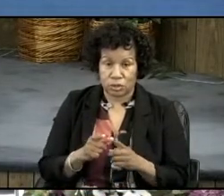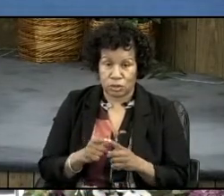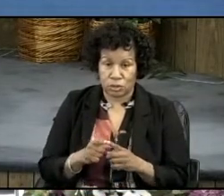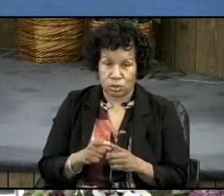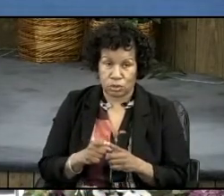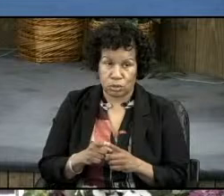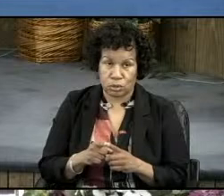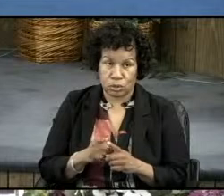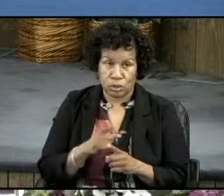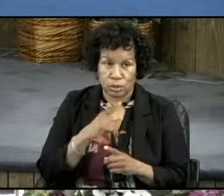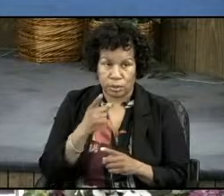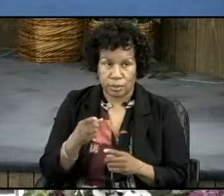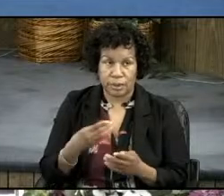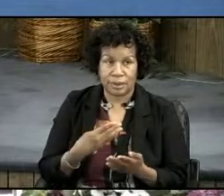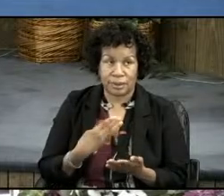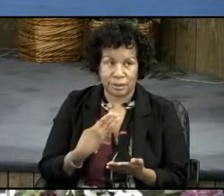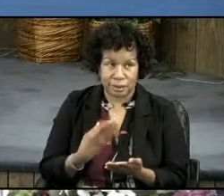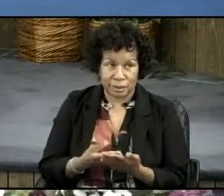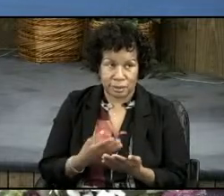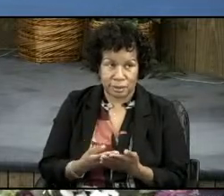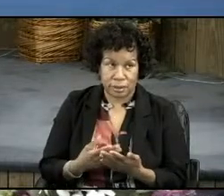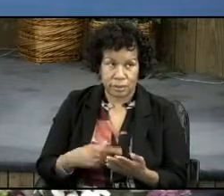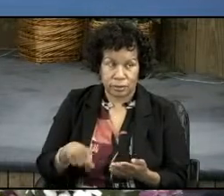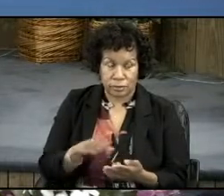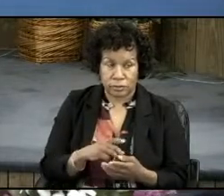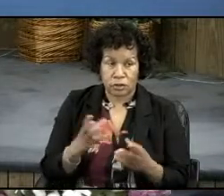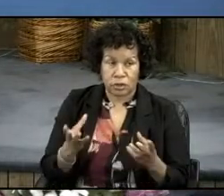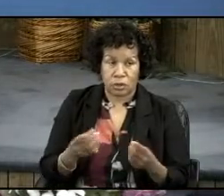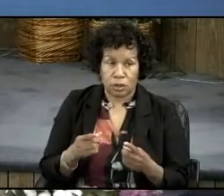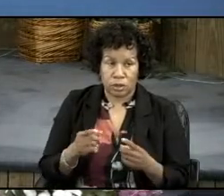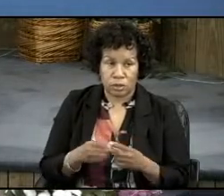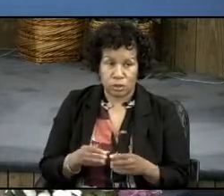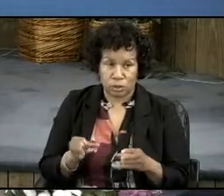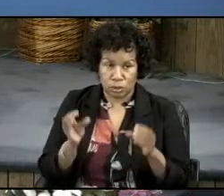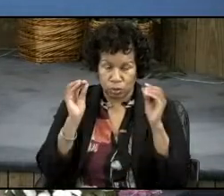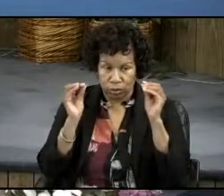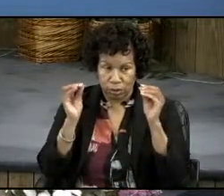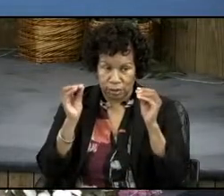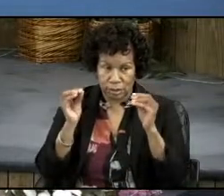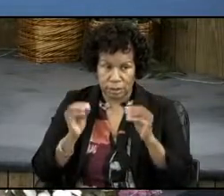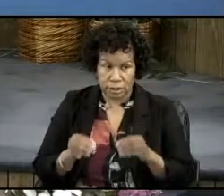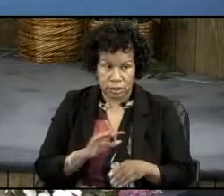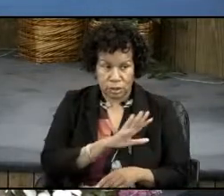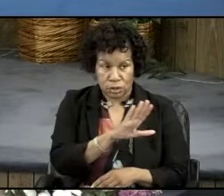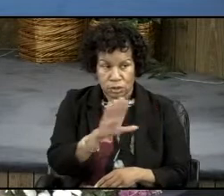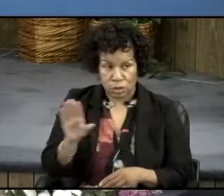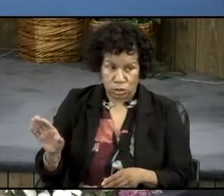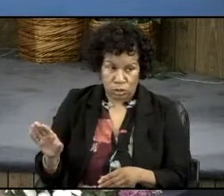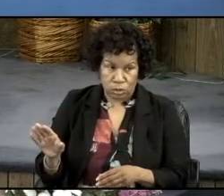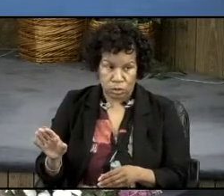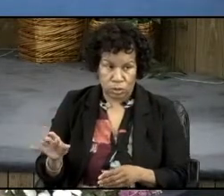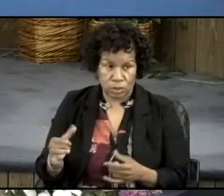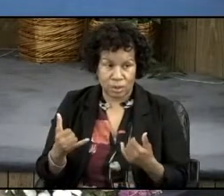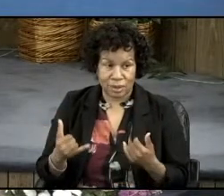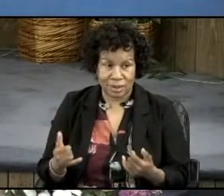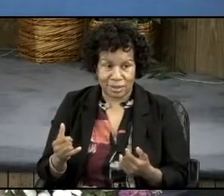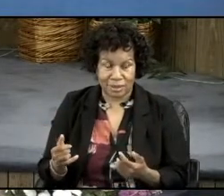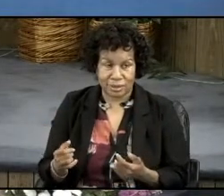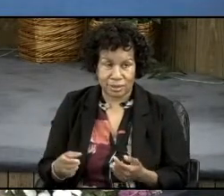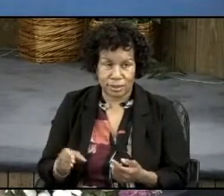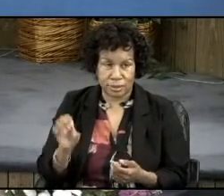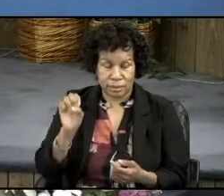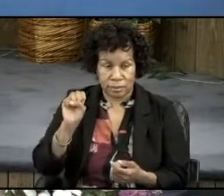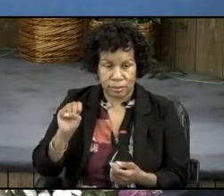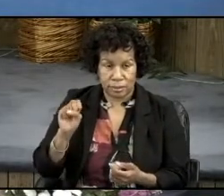our part to equip you. And so this summer series, and you know, I normally do 1 month, but I'm going to do this throughout the summer because we have guest